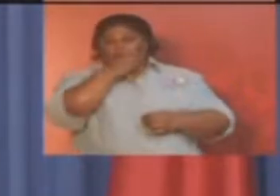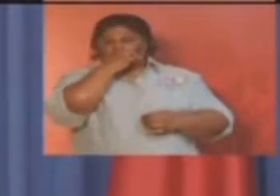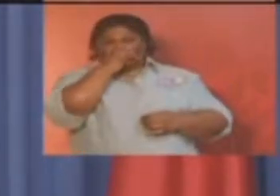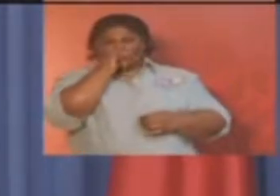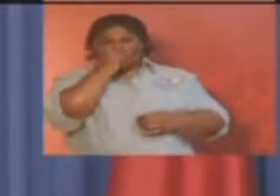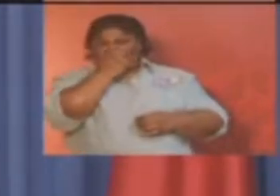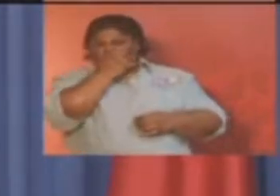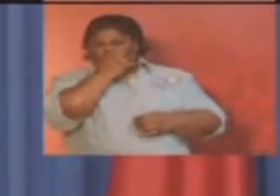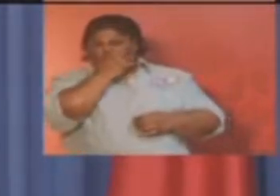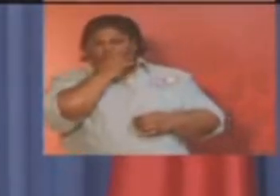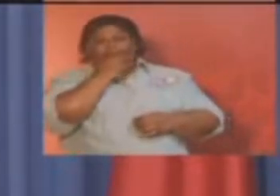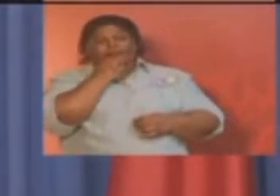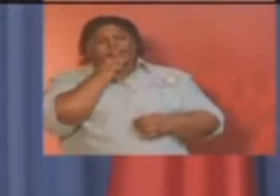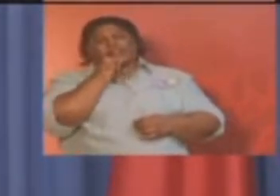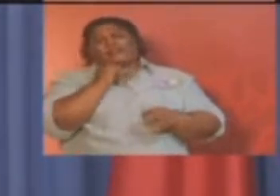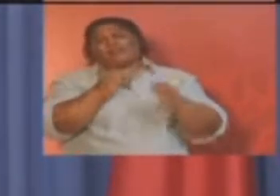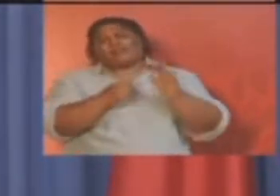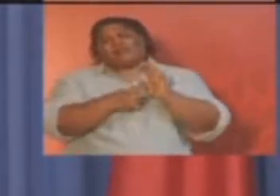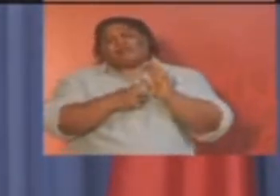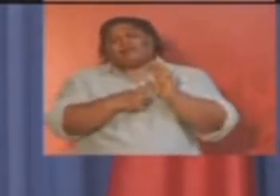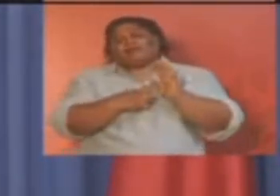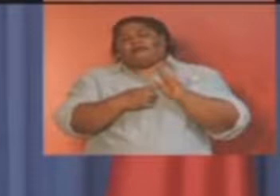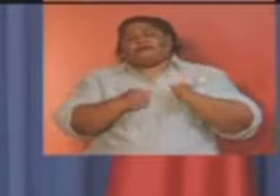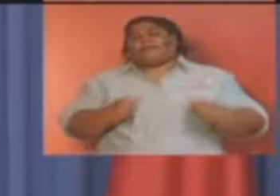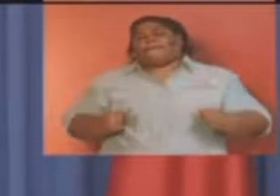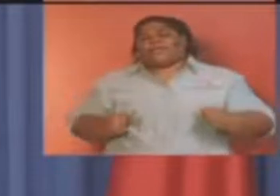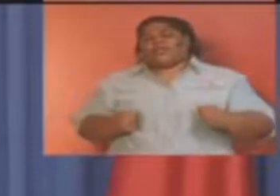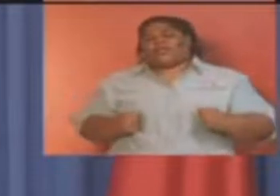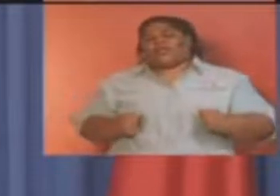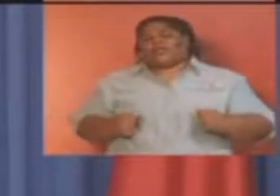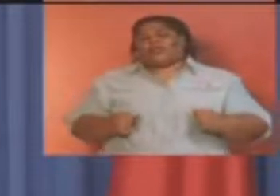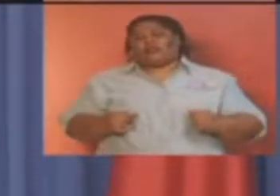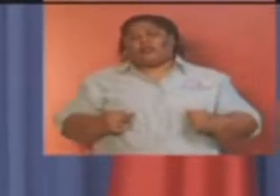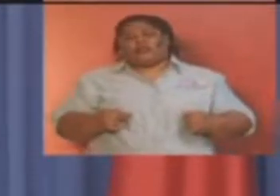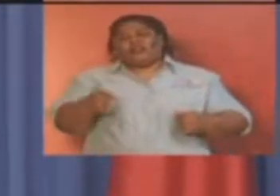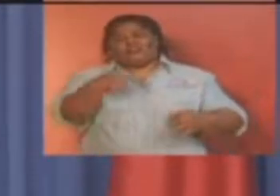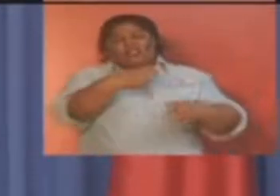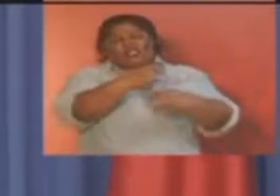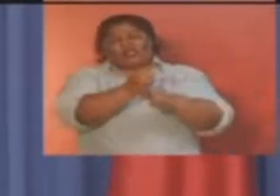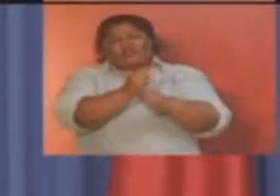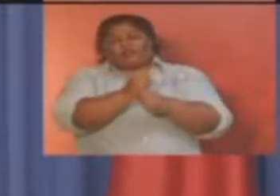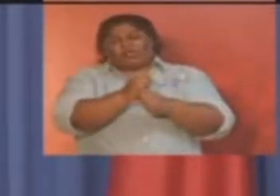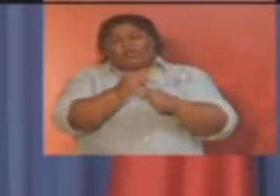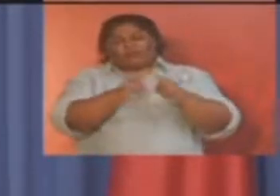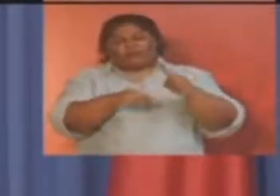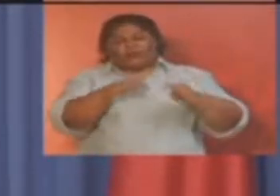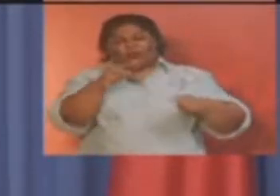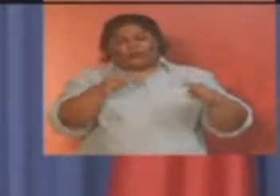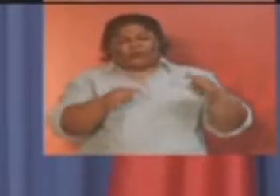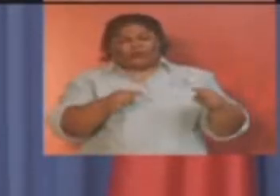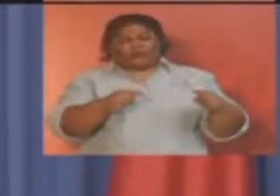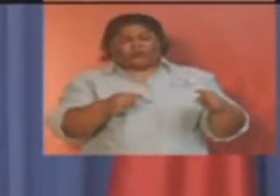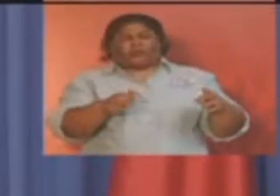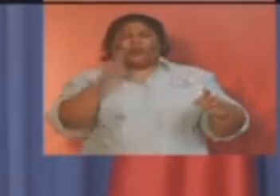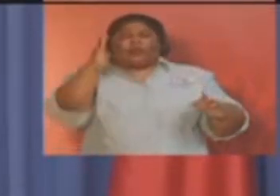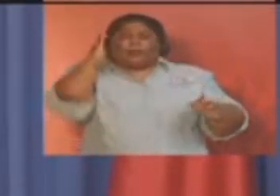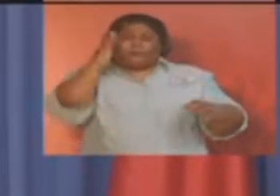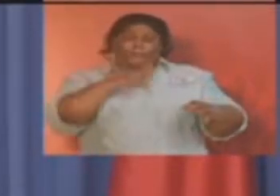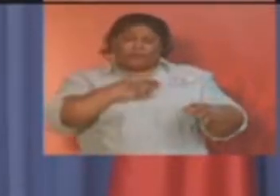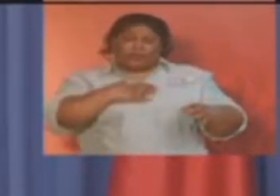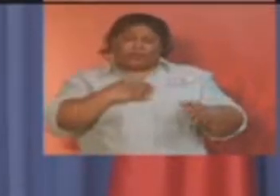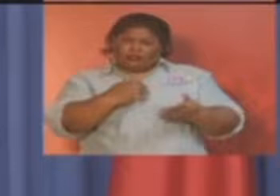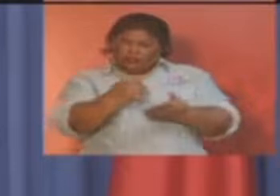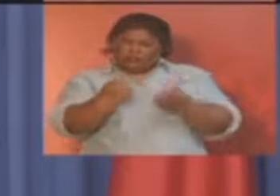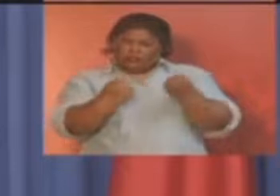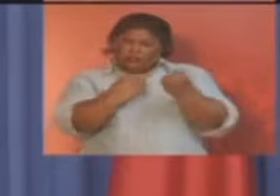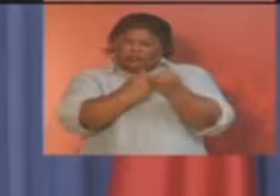for example, of certain other types of goods and services, we're asking, please work with us, and for the next 23